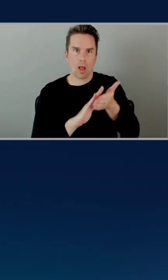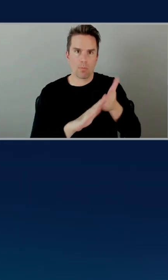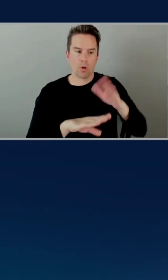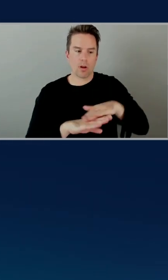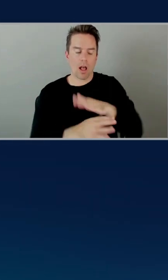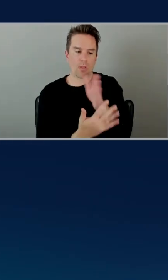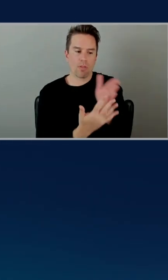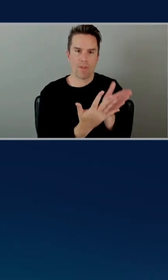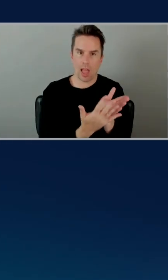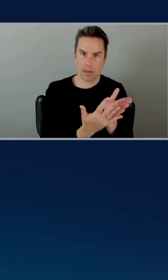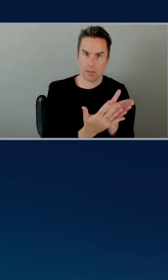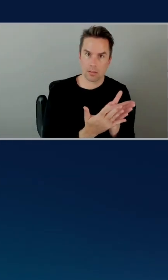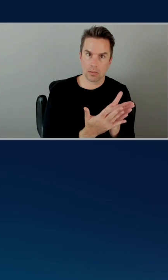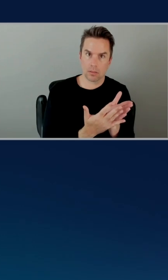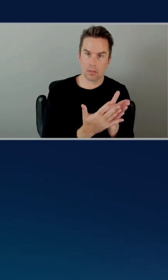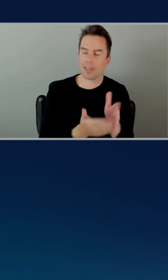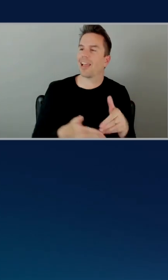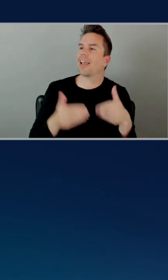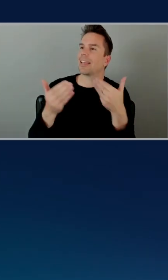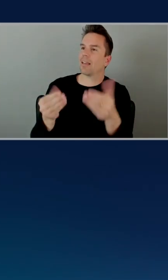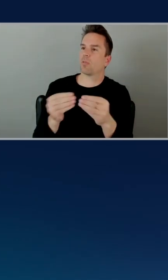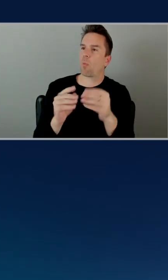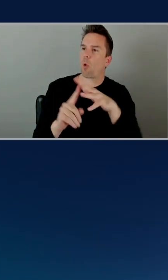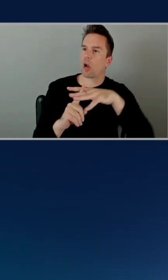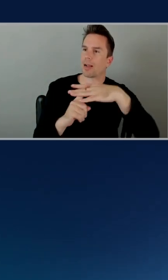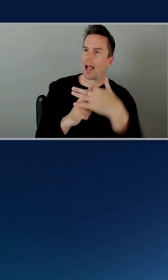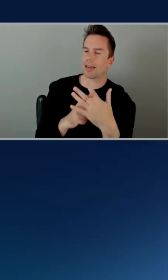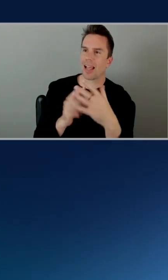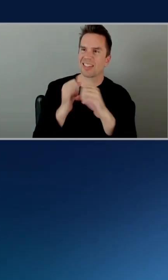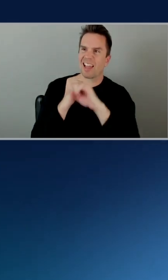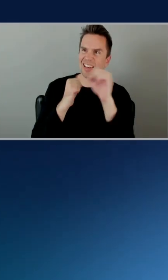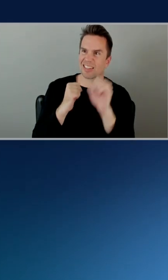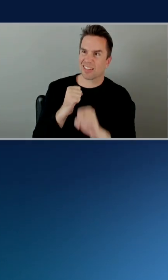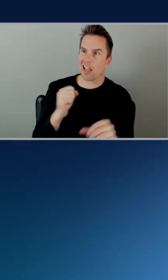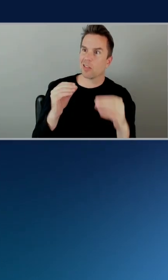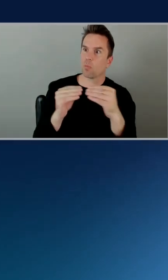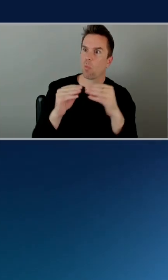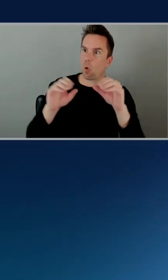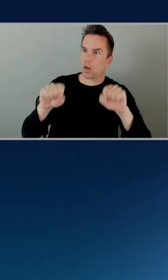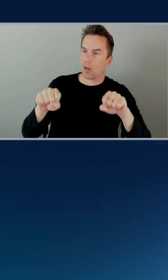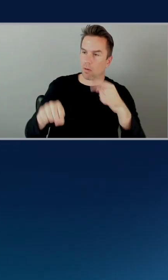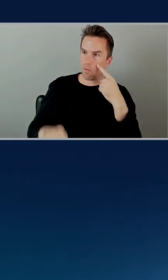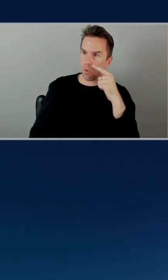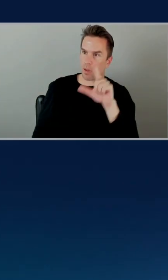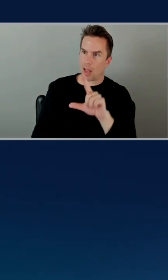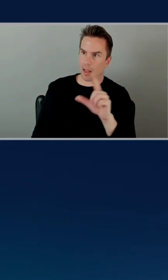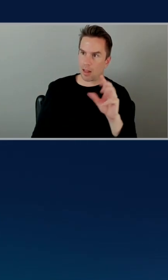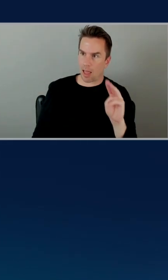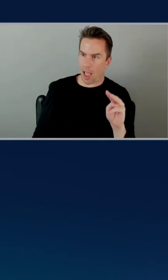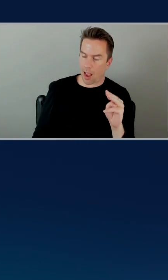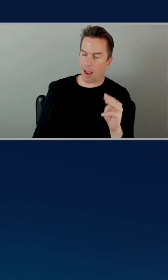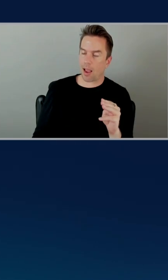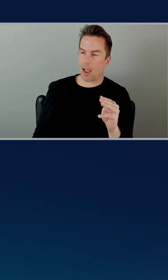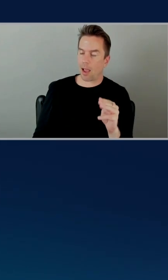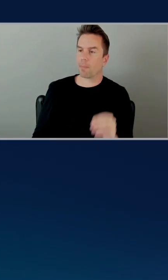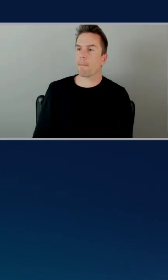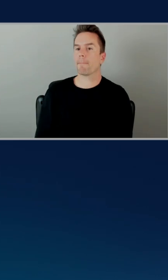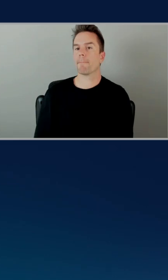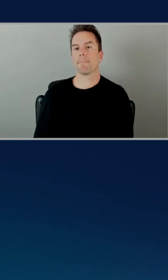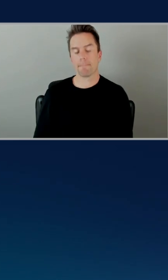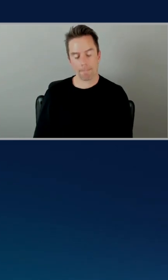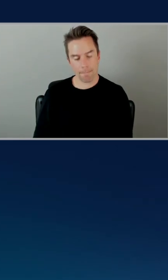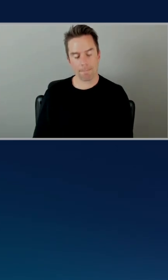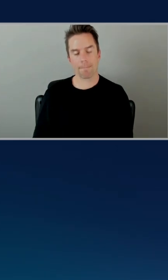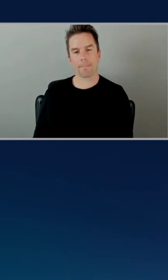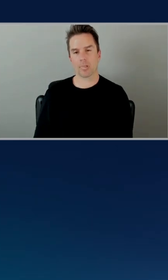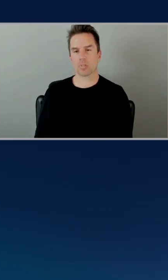exactly. only Exactly. extends the further capabilities that the LLM is Exactly. able to achieve. Yeah, yeah. That's something. So I'm